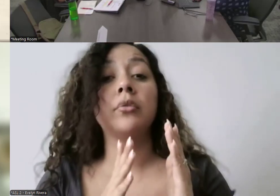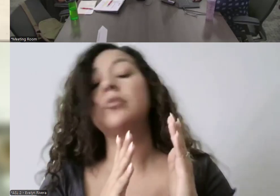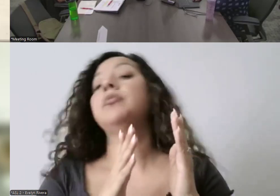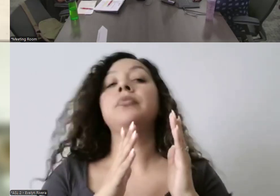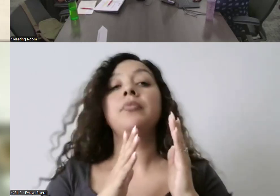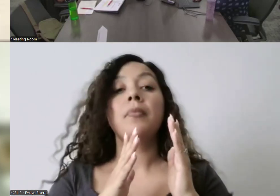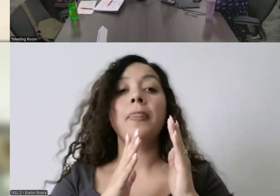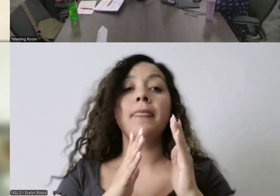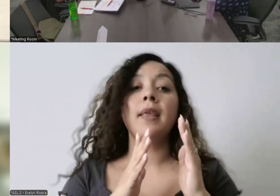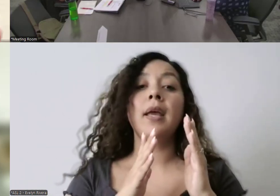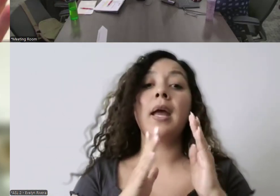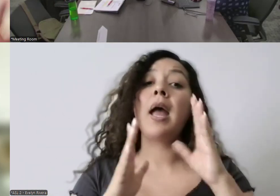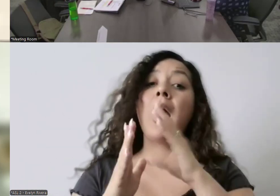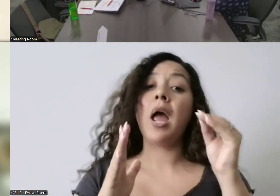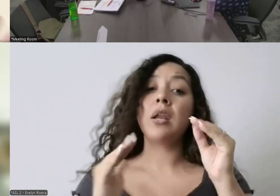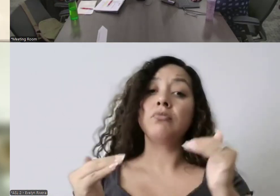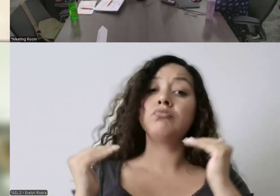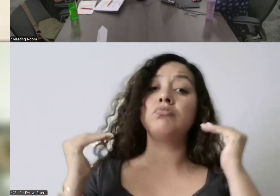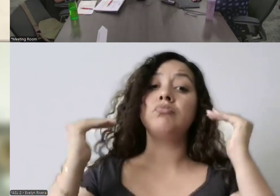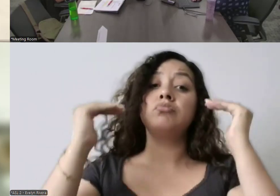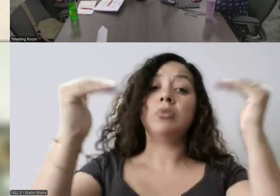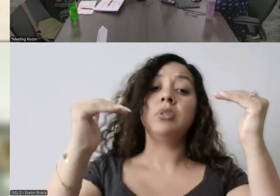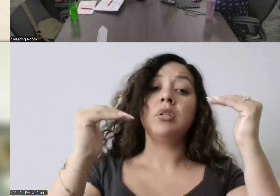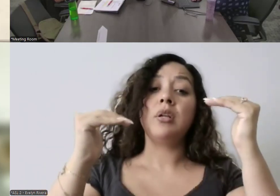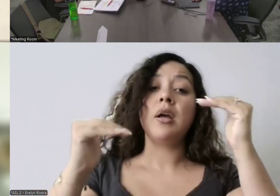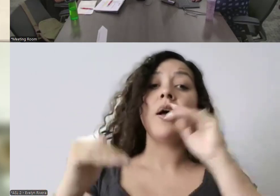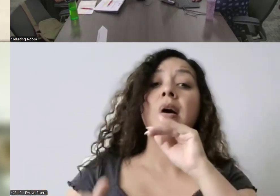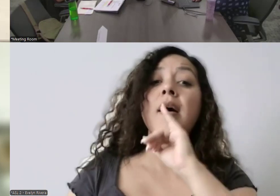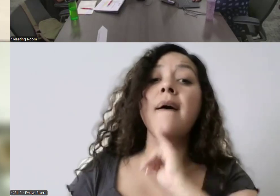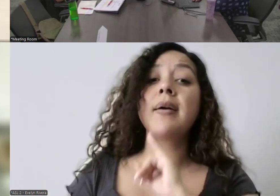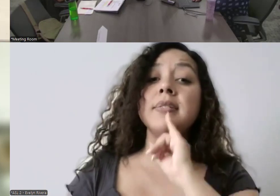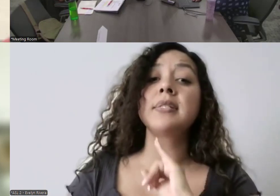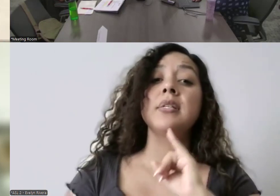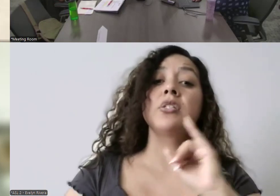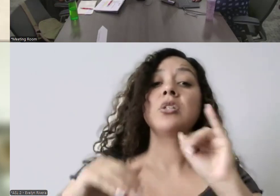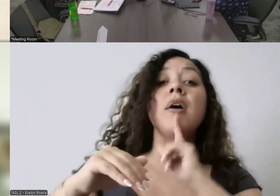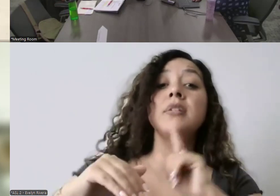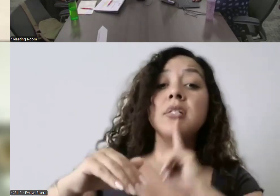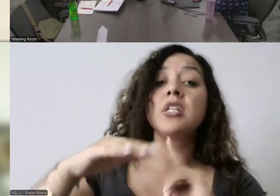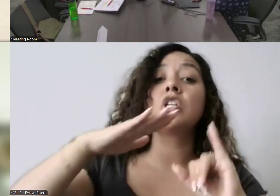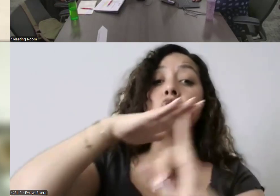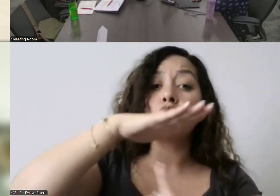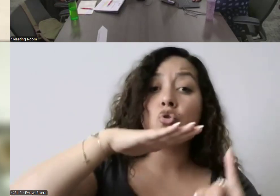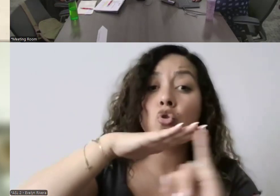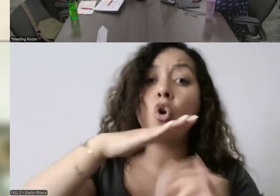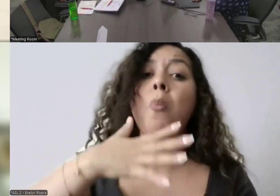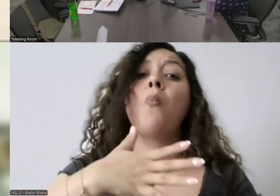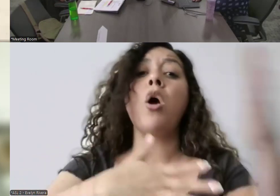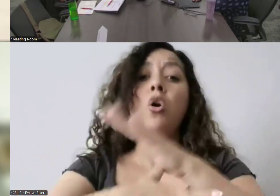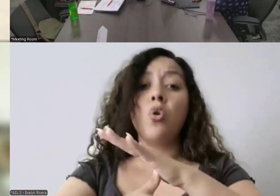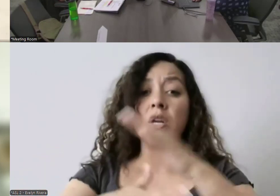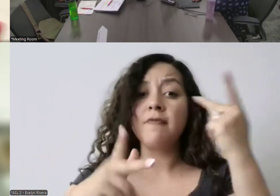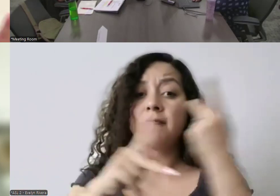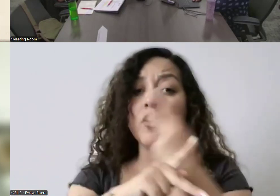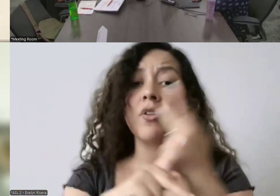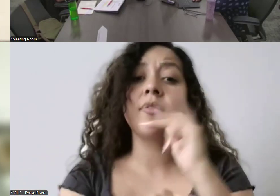just to highlight the need to elevate isolation and loneliness and make it a priority in California